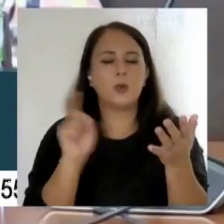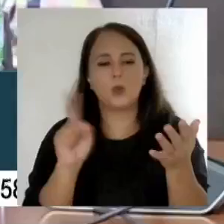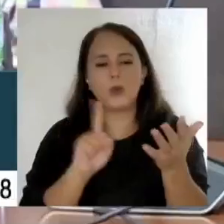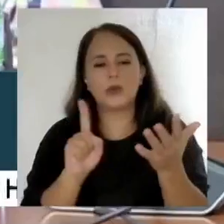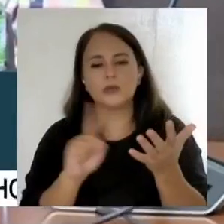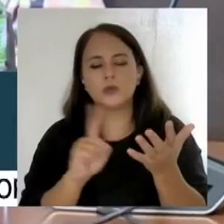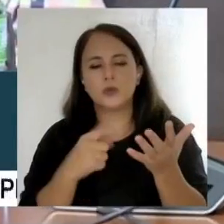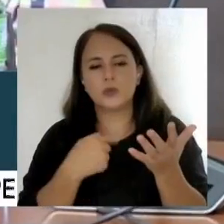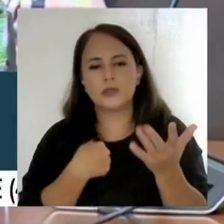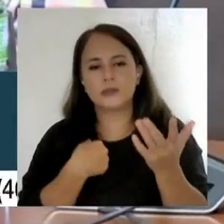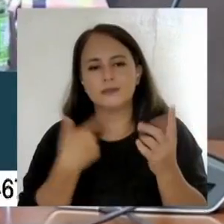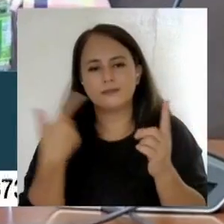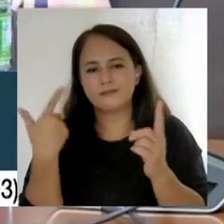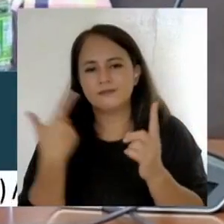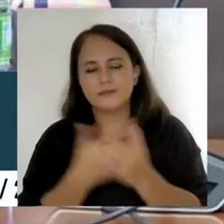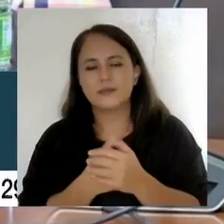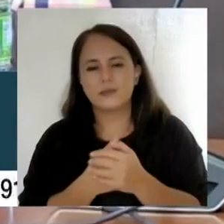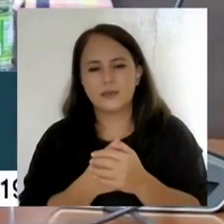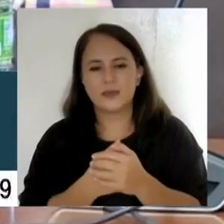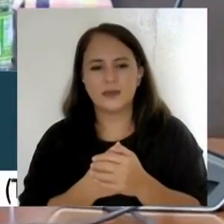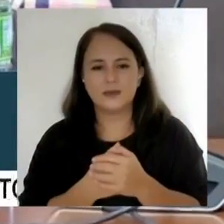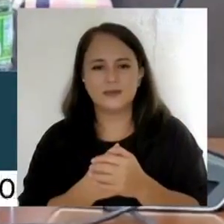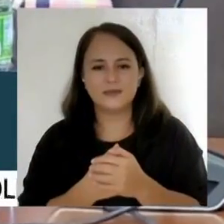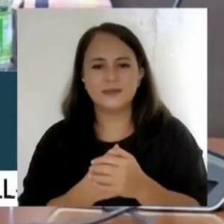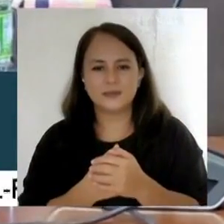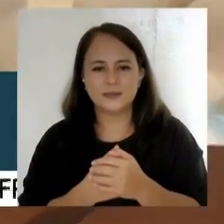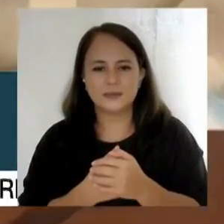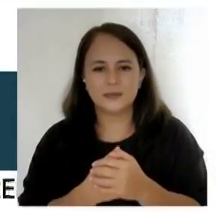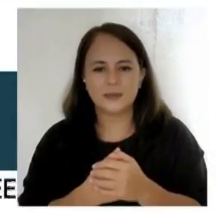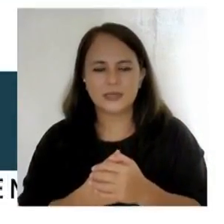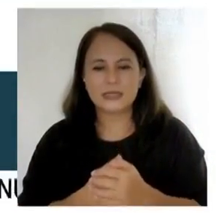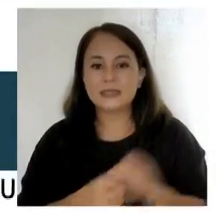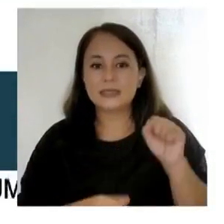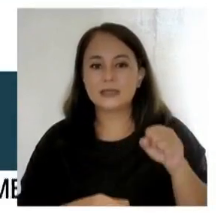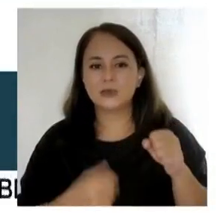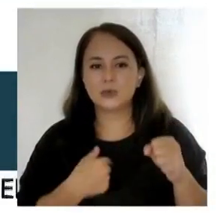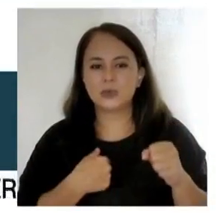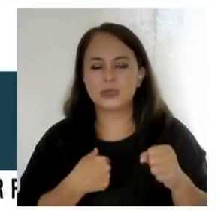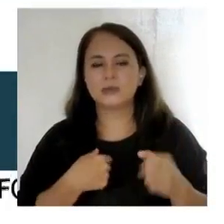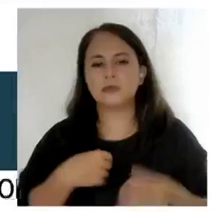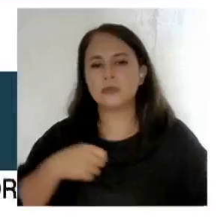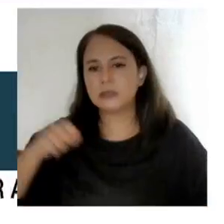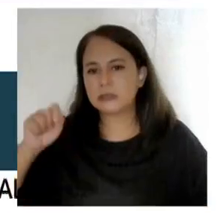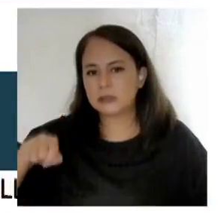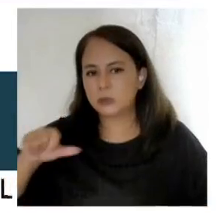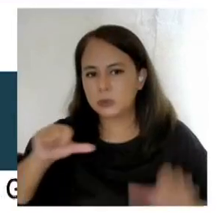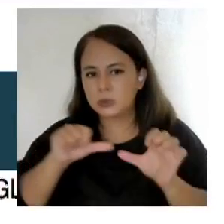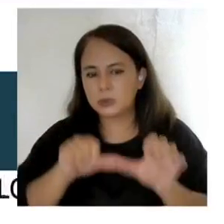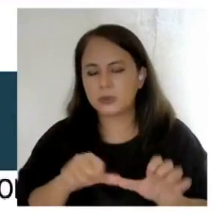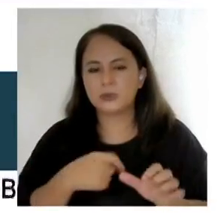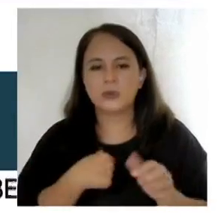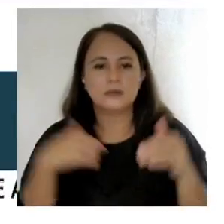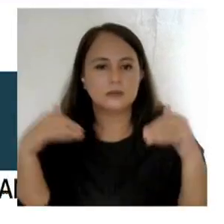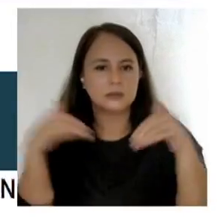our goals to na kunin eh. Mm-hmm. And of course, your quest for justice continues. Nung nakipagpulong